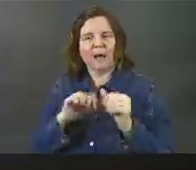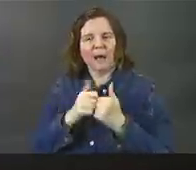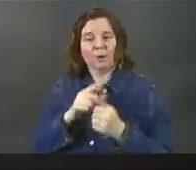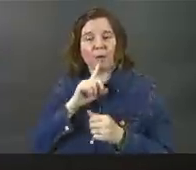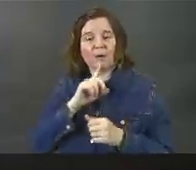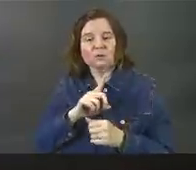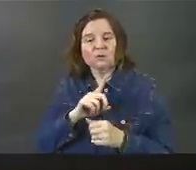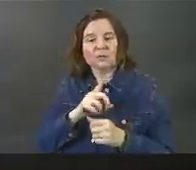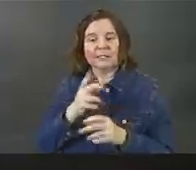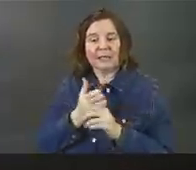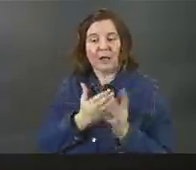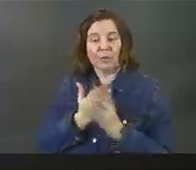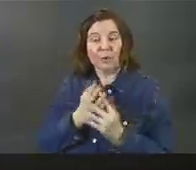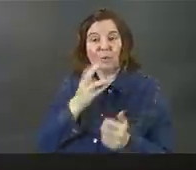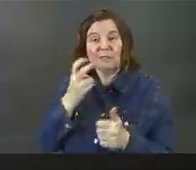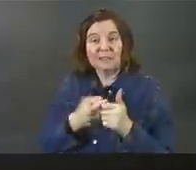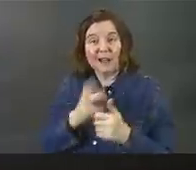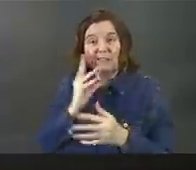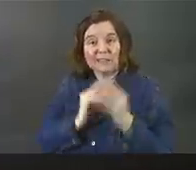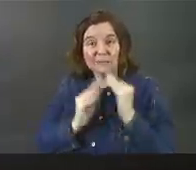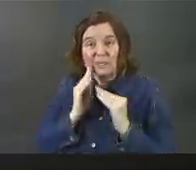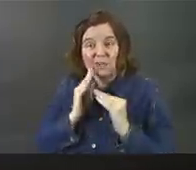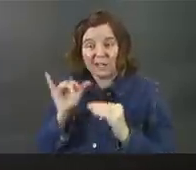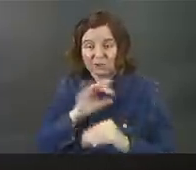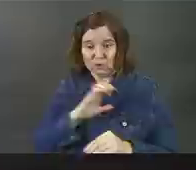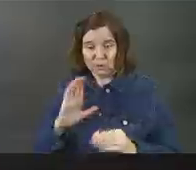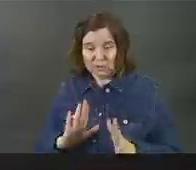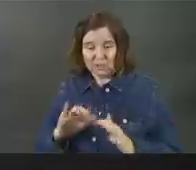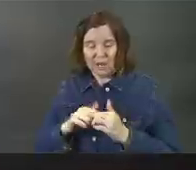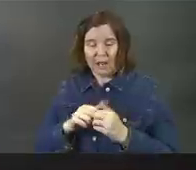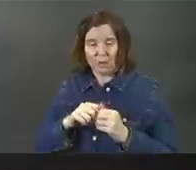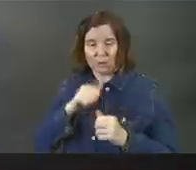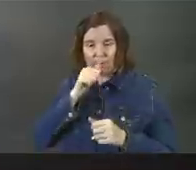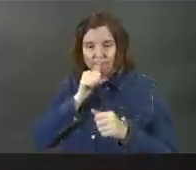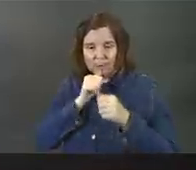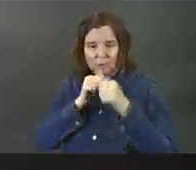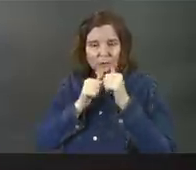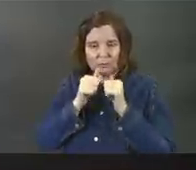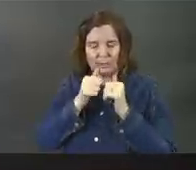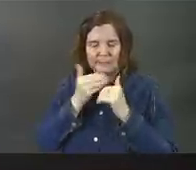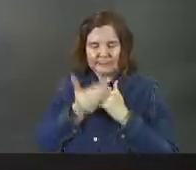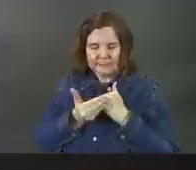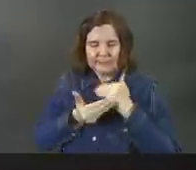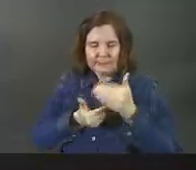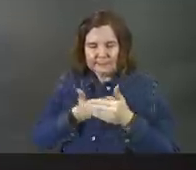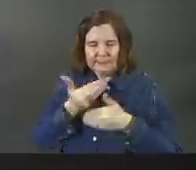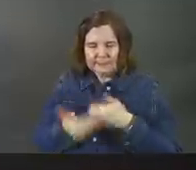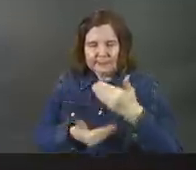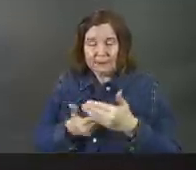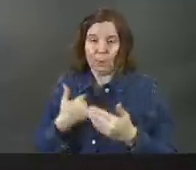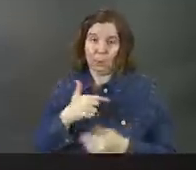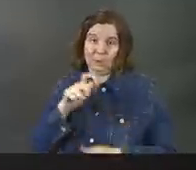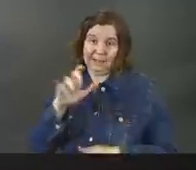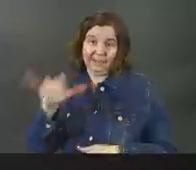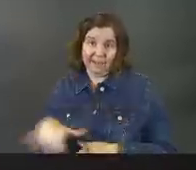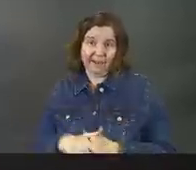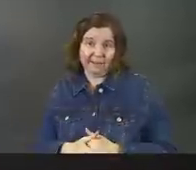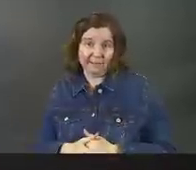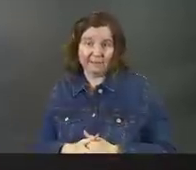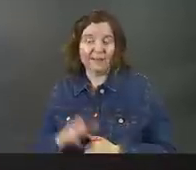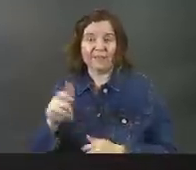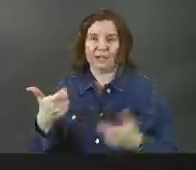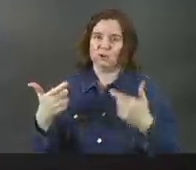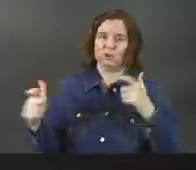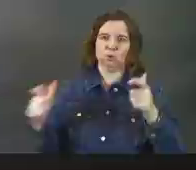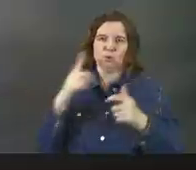how to actually get through really tough times as a Christian and how to persevere and how to move forward, man, we need that.